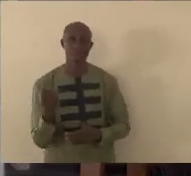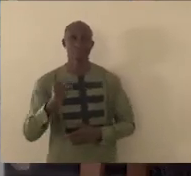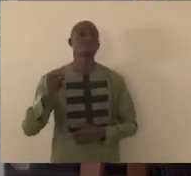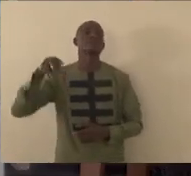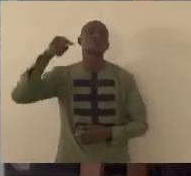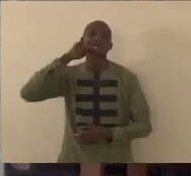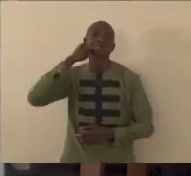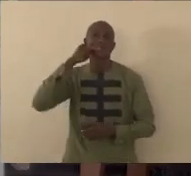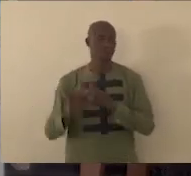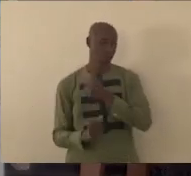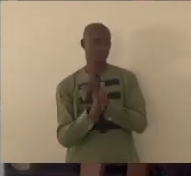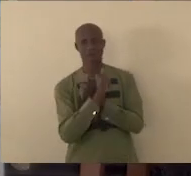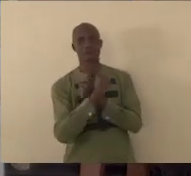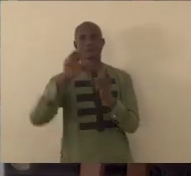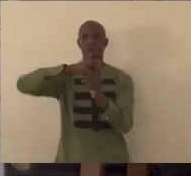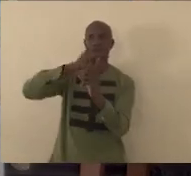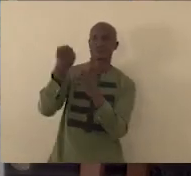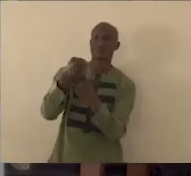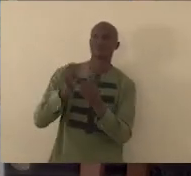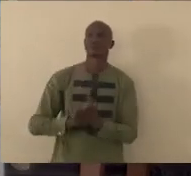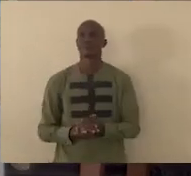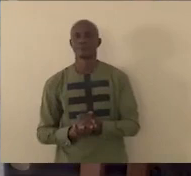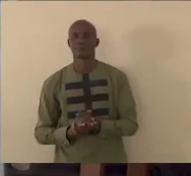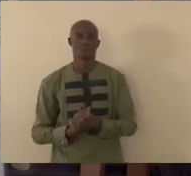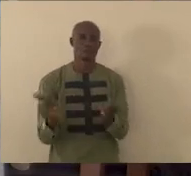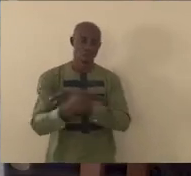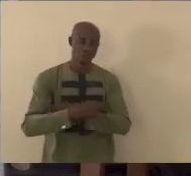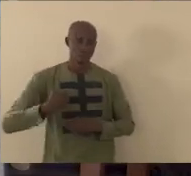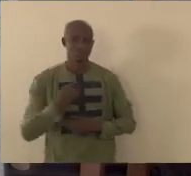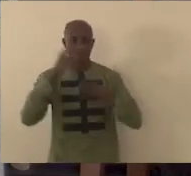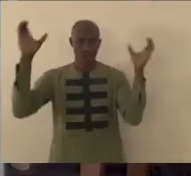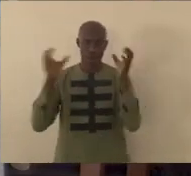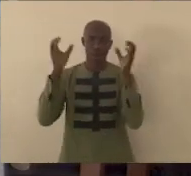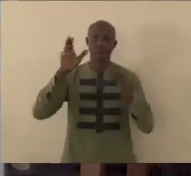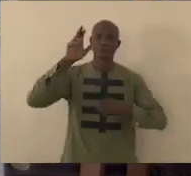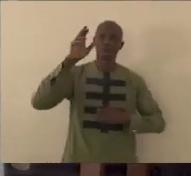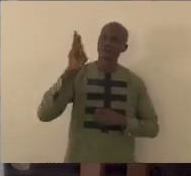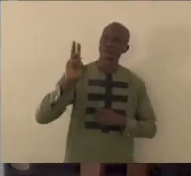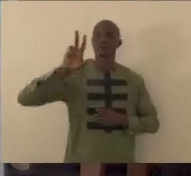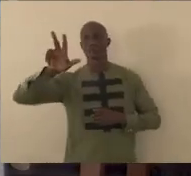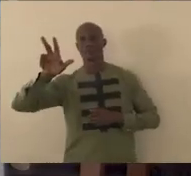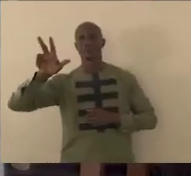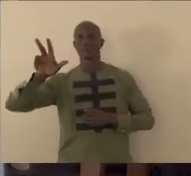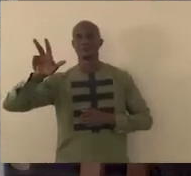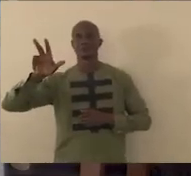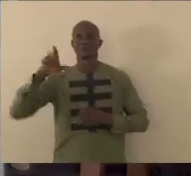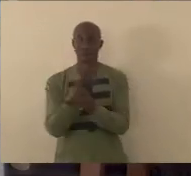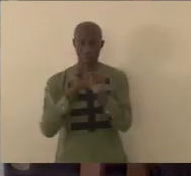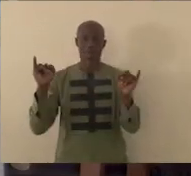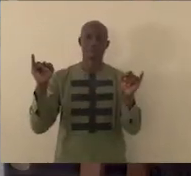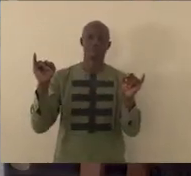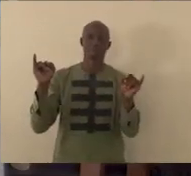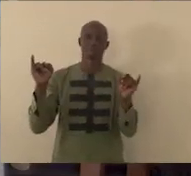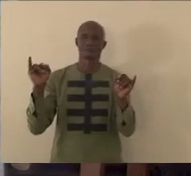The Nigerian precarious circumstances. Today, we celebrate the 63rd anniversary of our